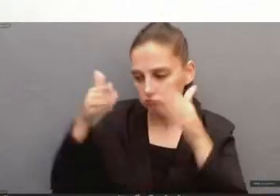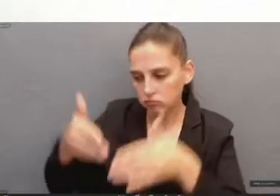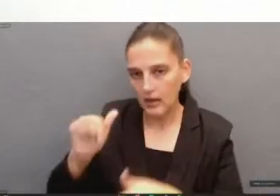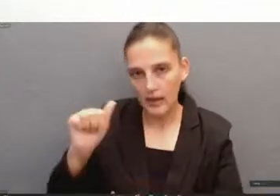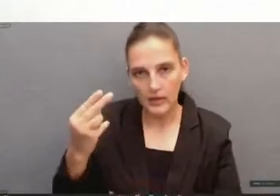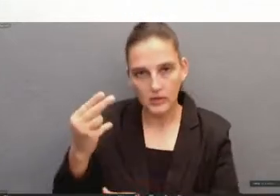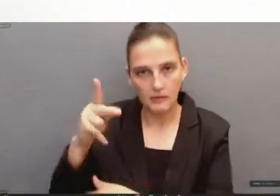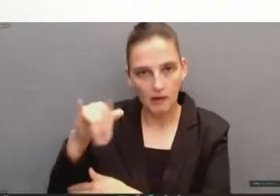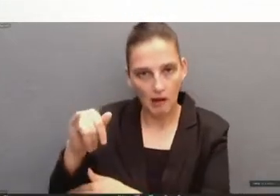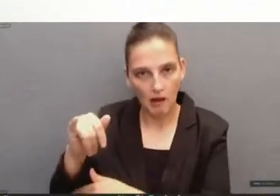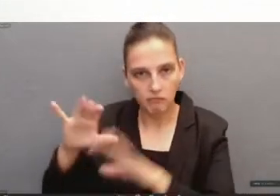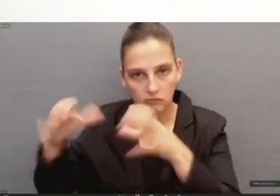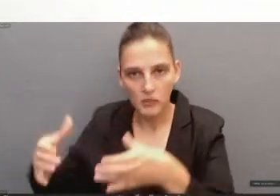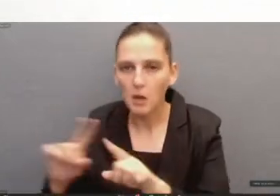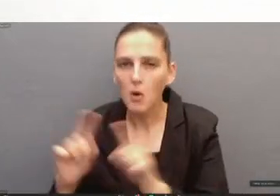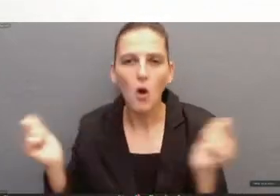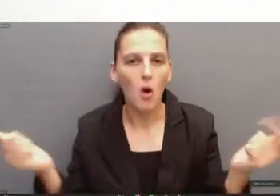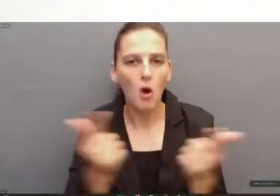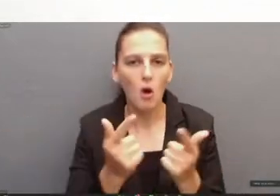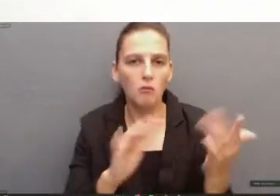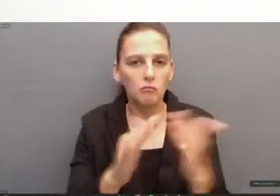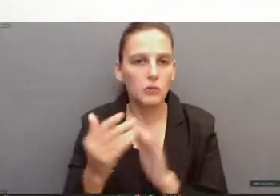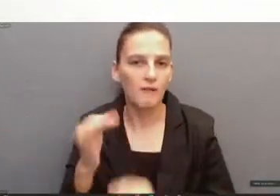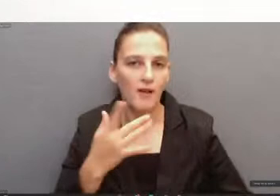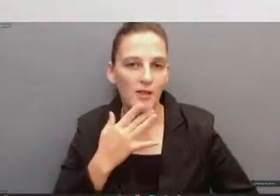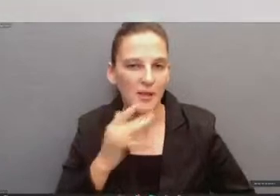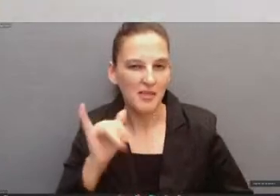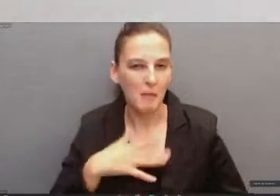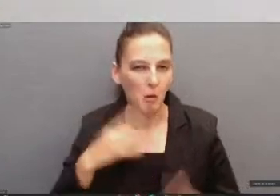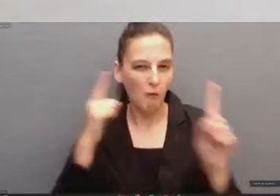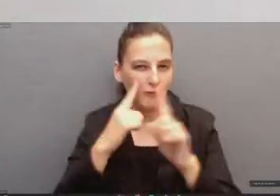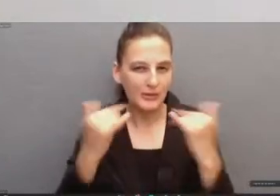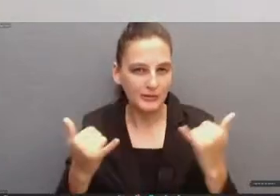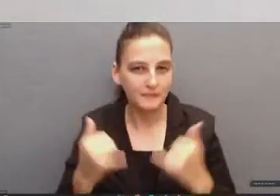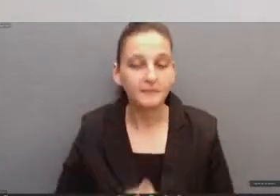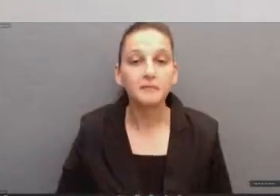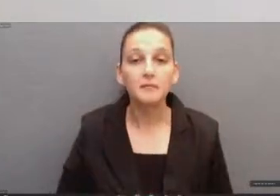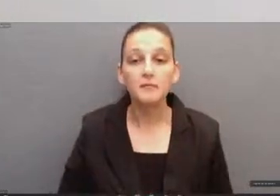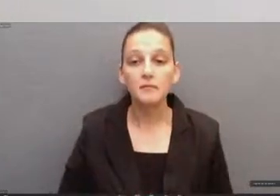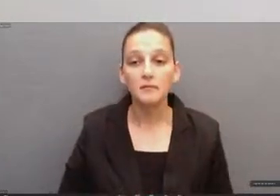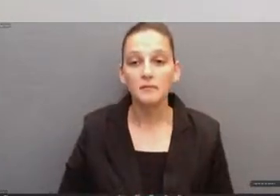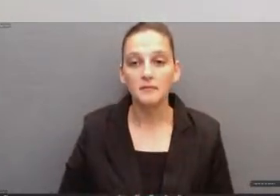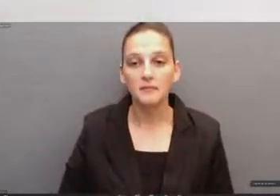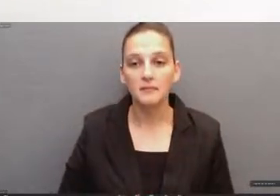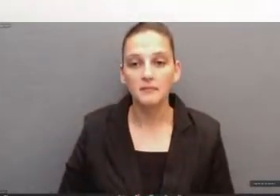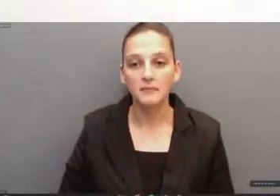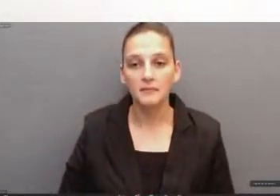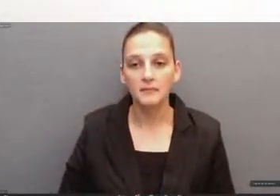for all communities of color. So that's really my aim today. And perhaps it'll be a bit more